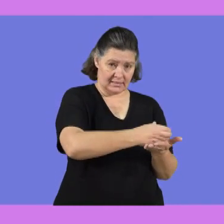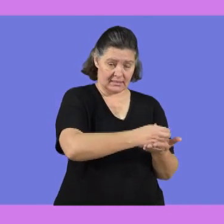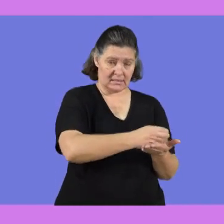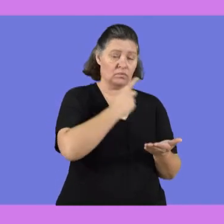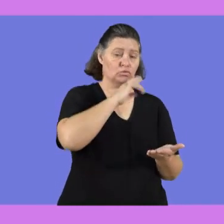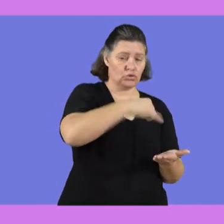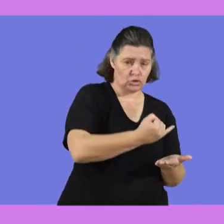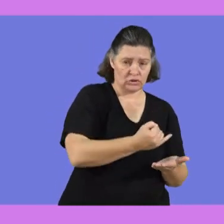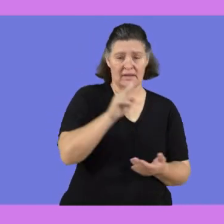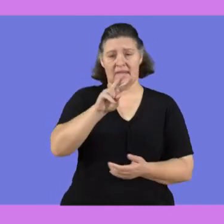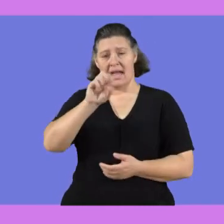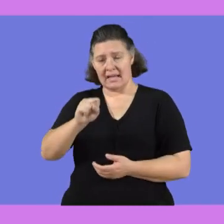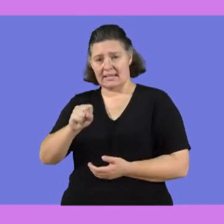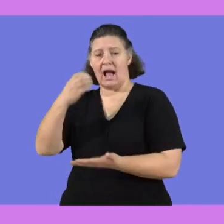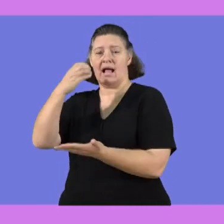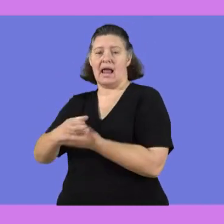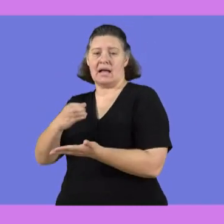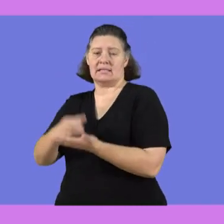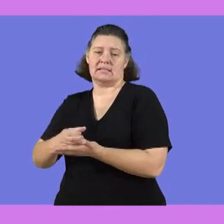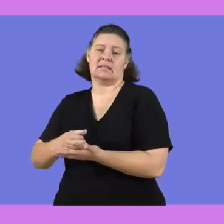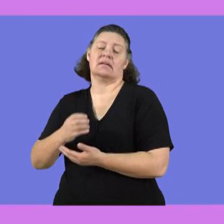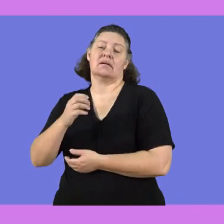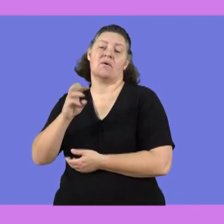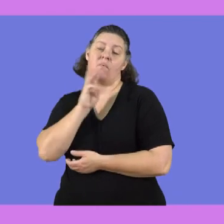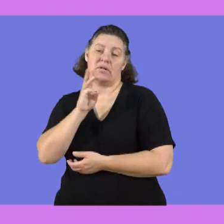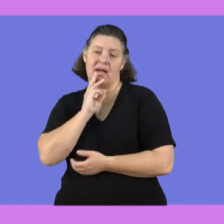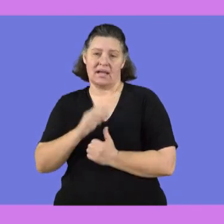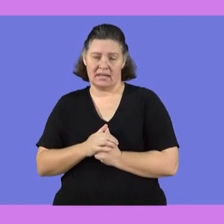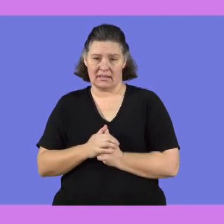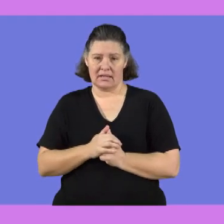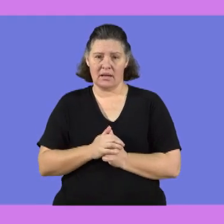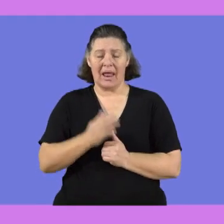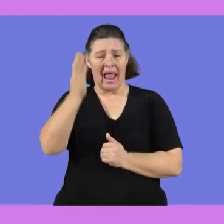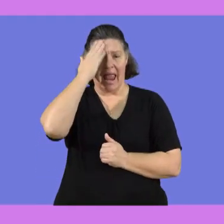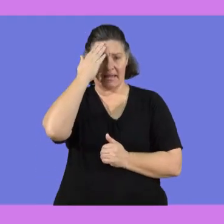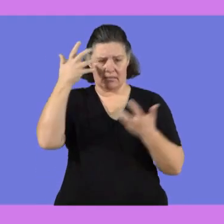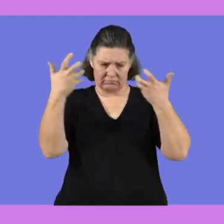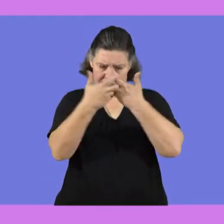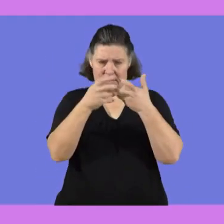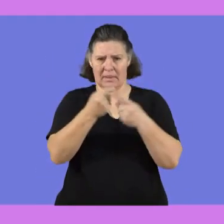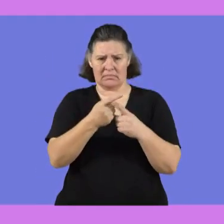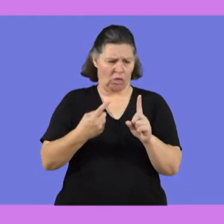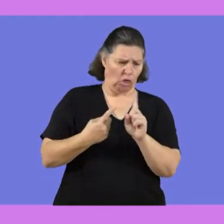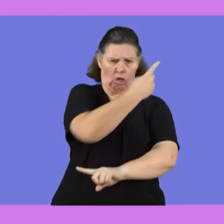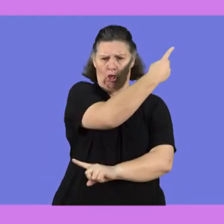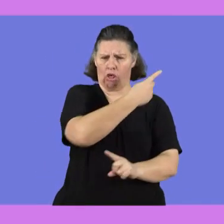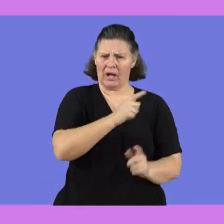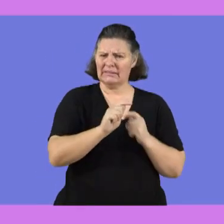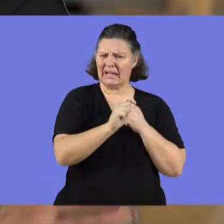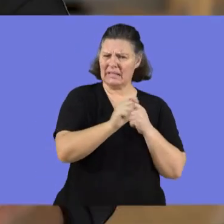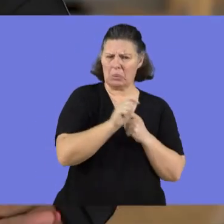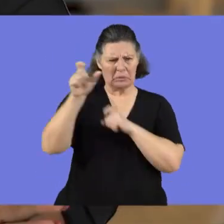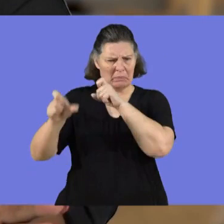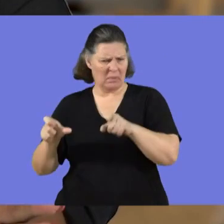heading. So whenever you have to draw the graph, remember, always you need a very